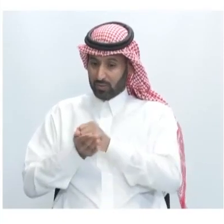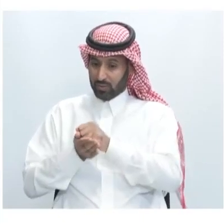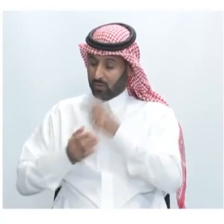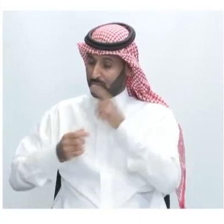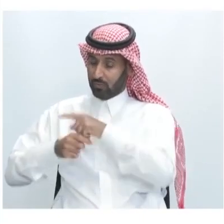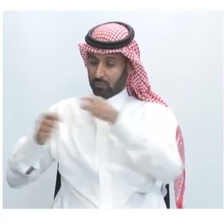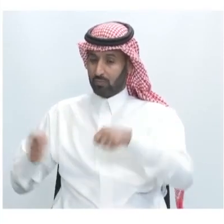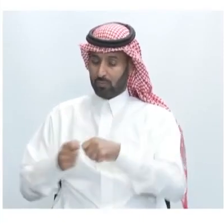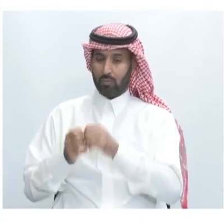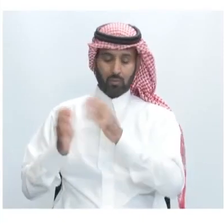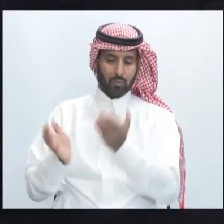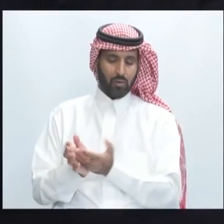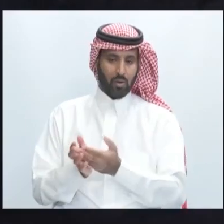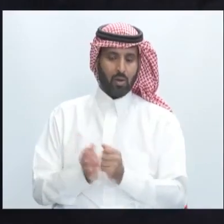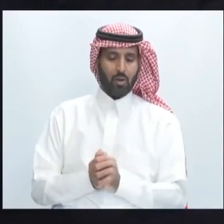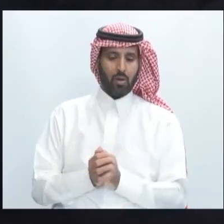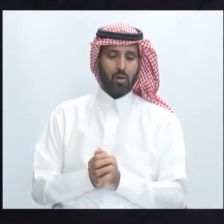laundry room. So,